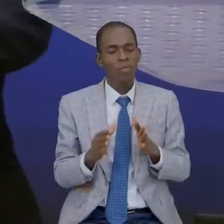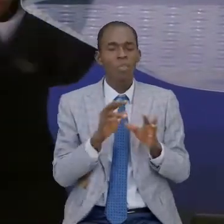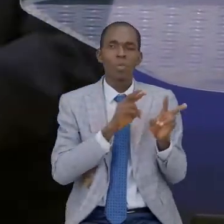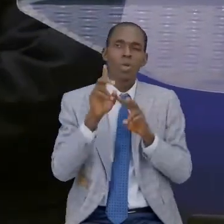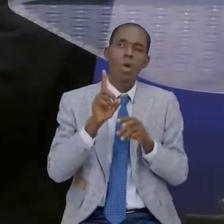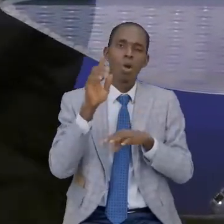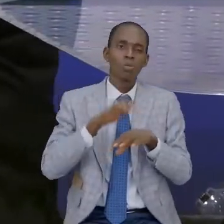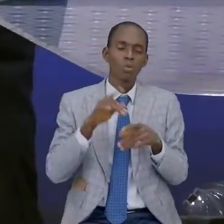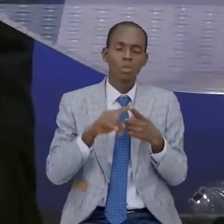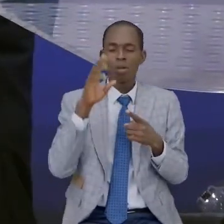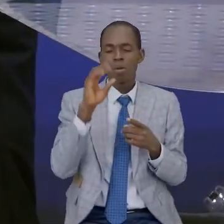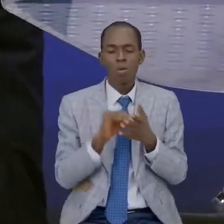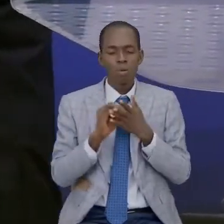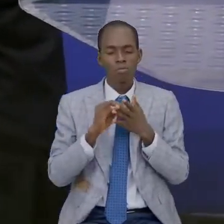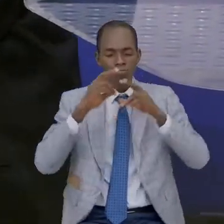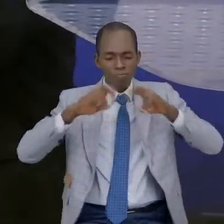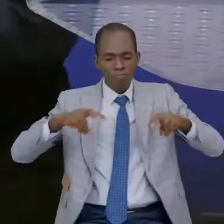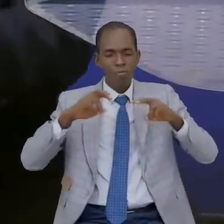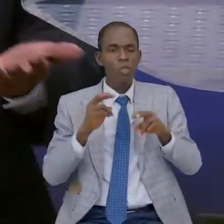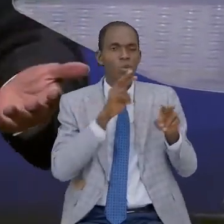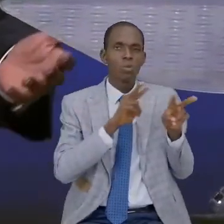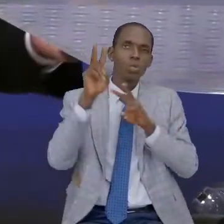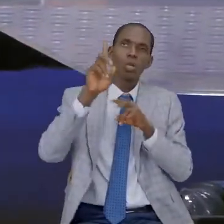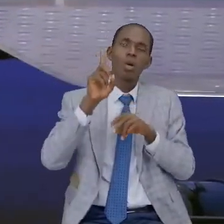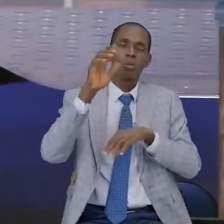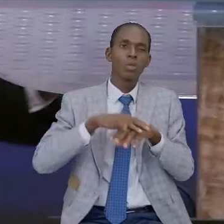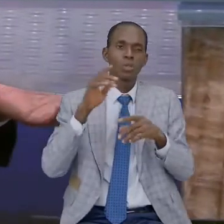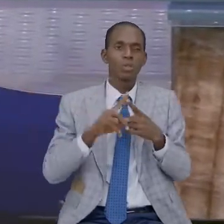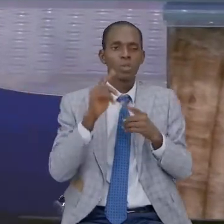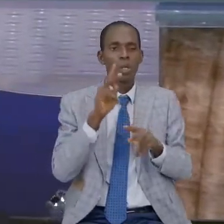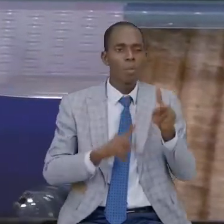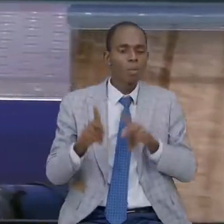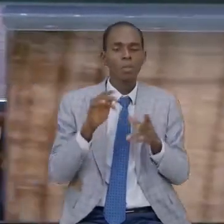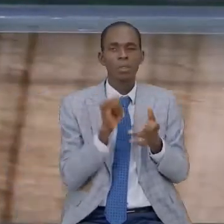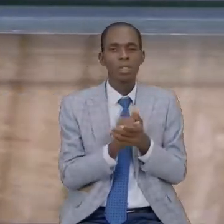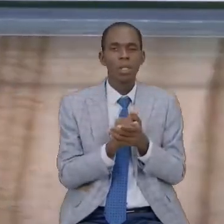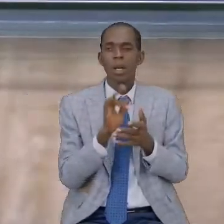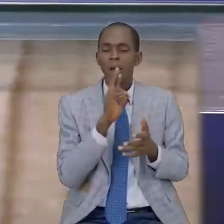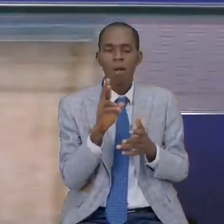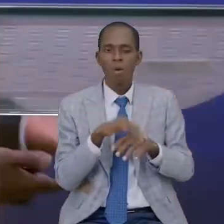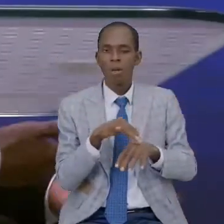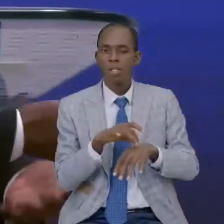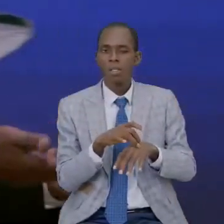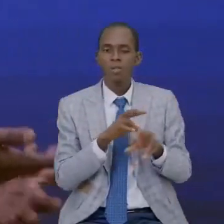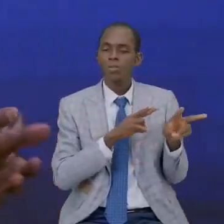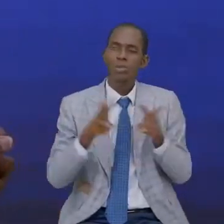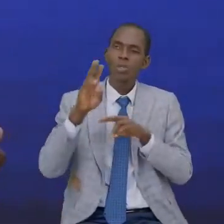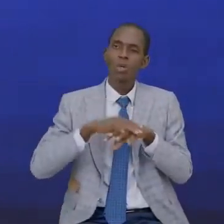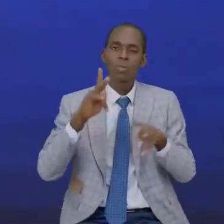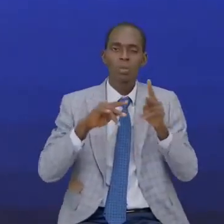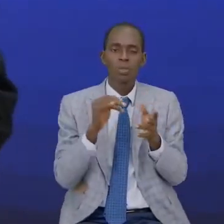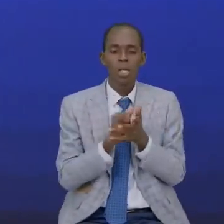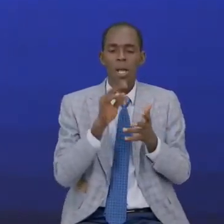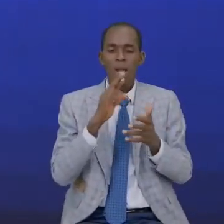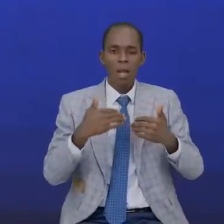their poets. They were looking up to the Epicureans. They were looking up to the people of Athens. They were looking up to human beings